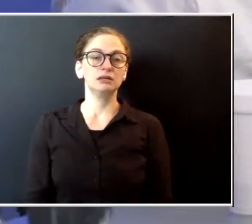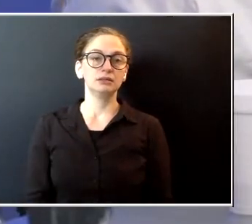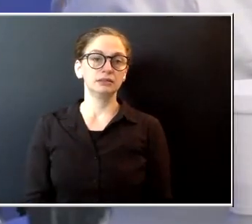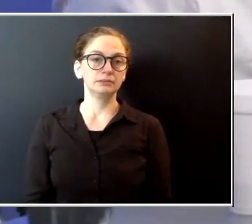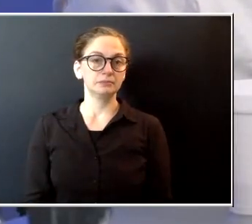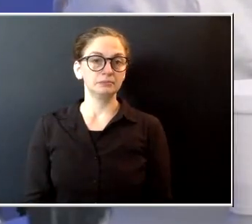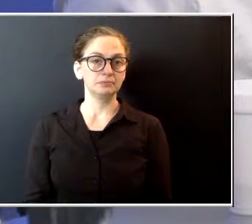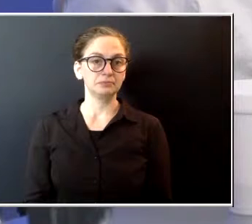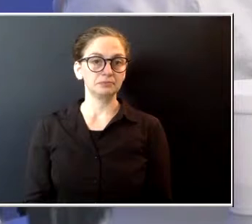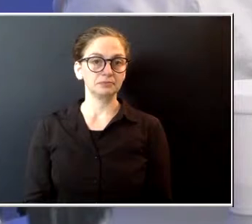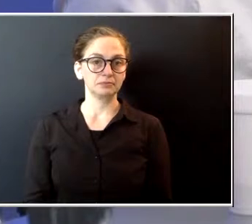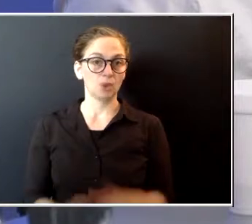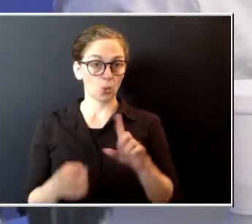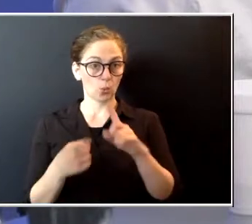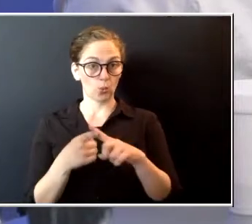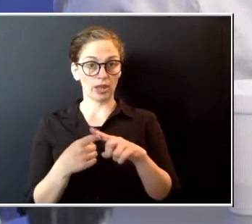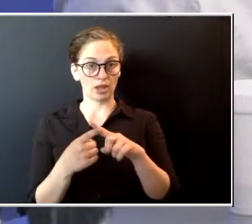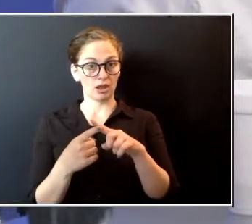positioned there,